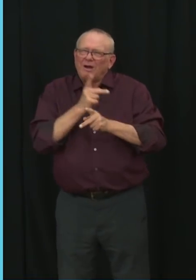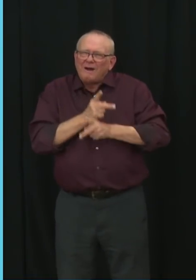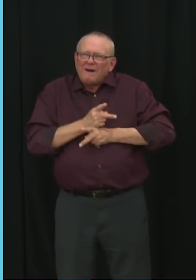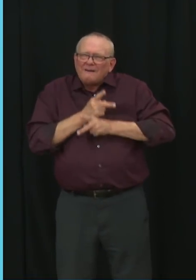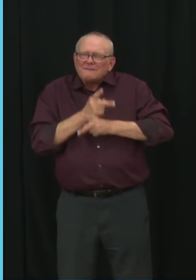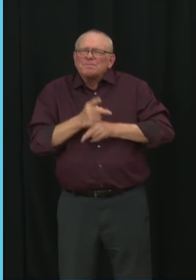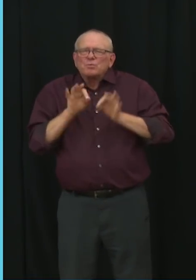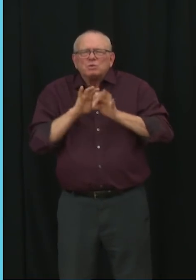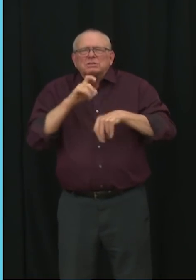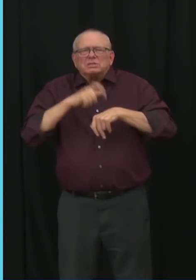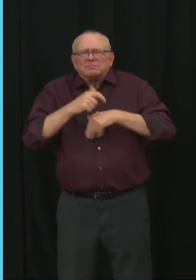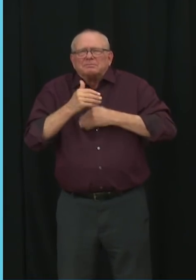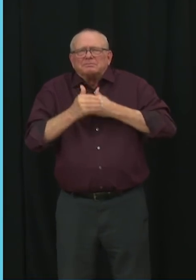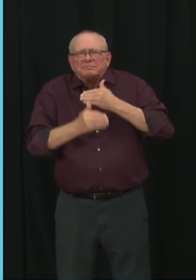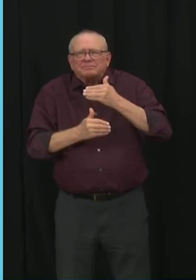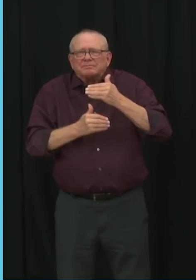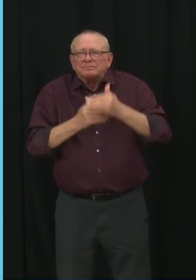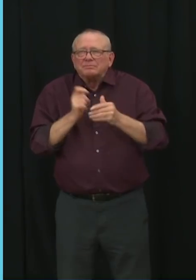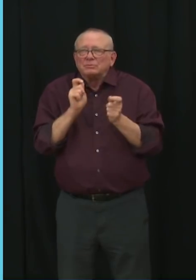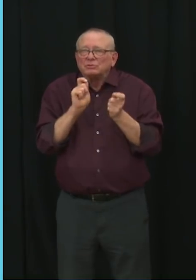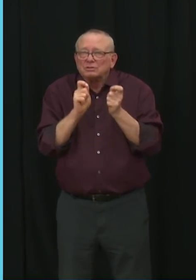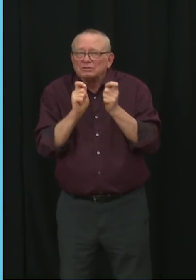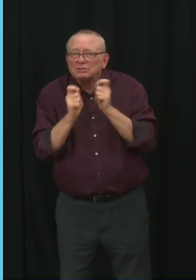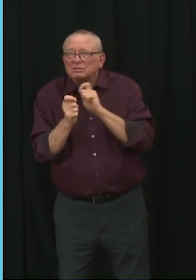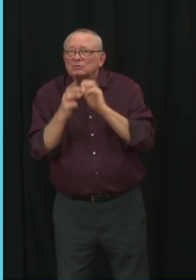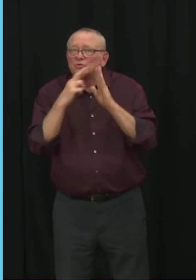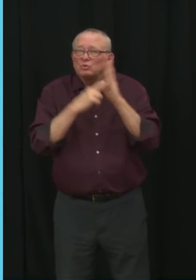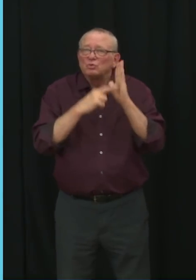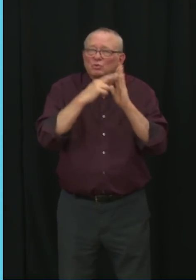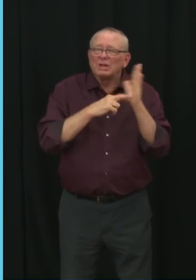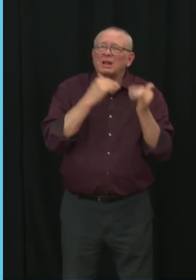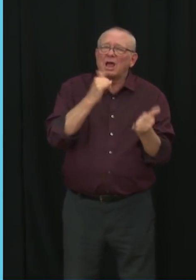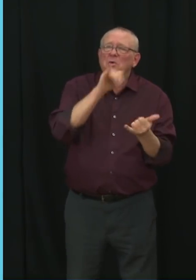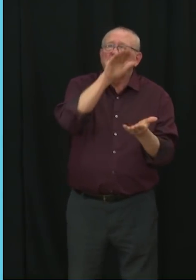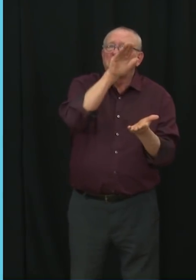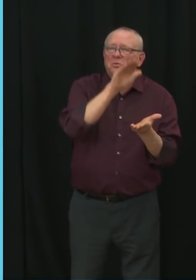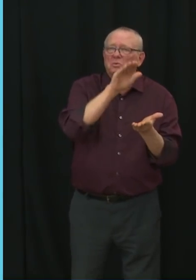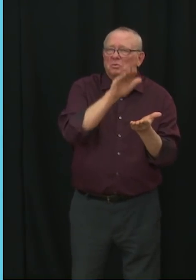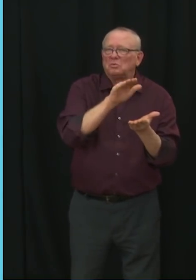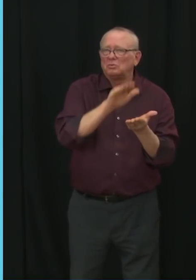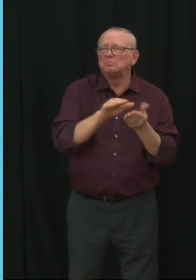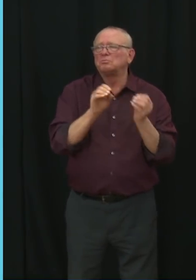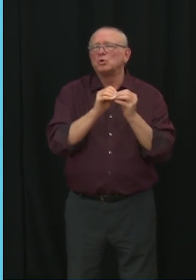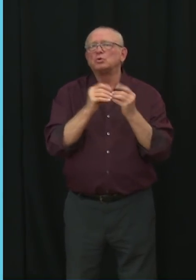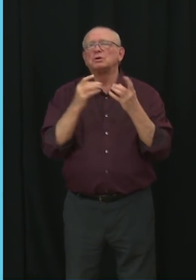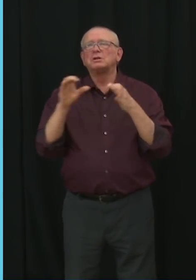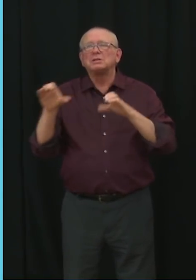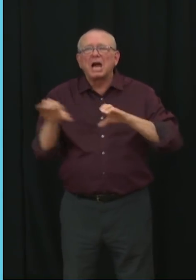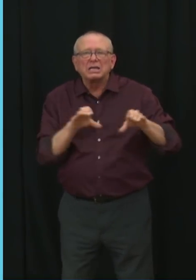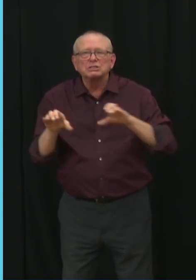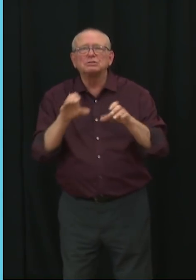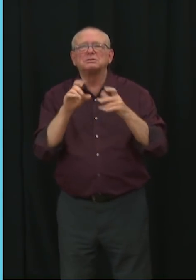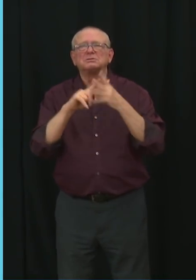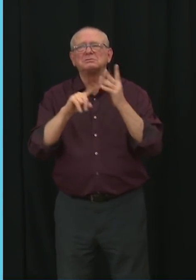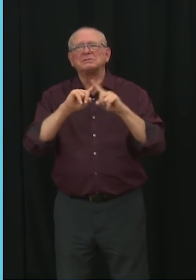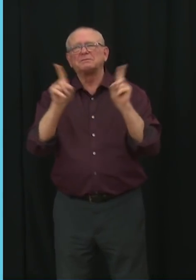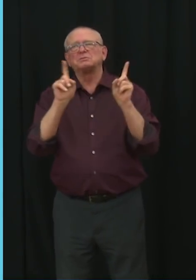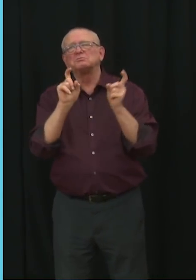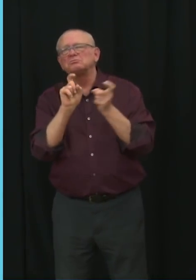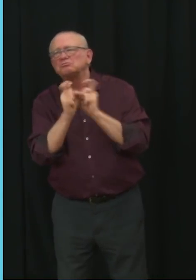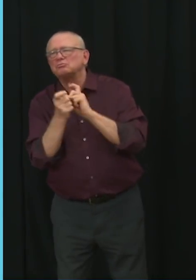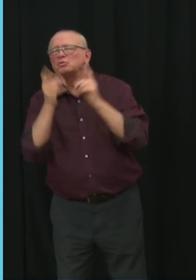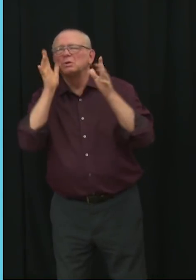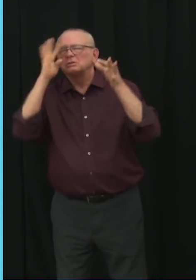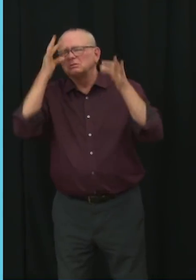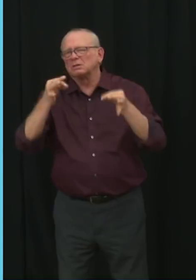and towards personal risk assessments and actions. For some Albertans, this transition will seem quick and easy.